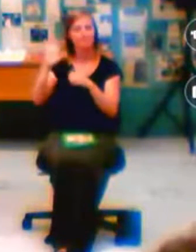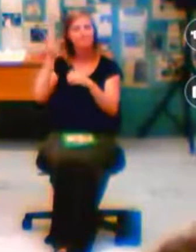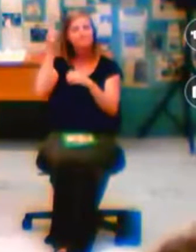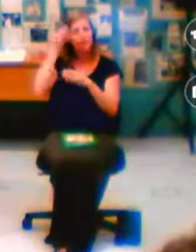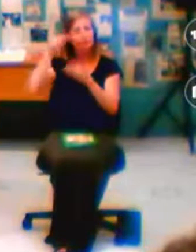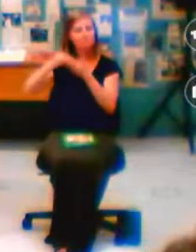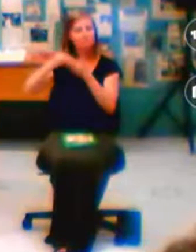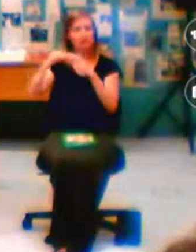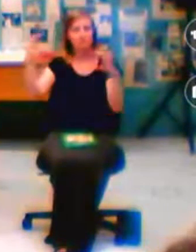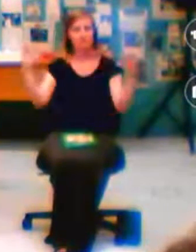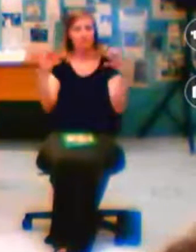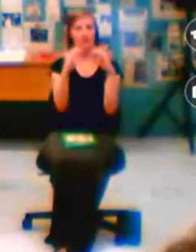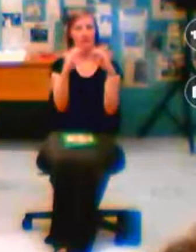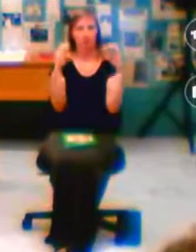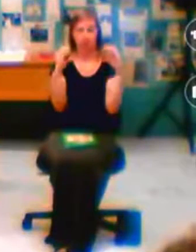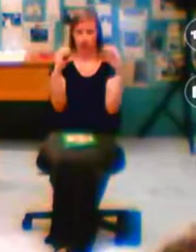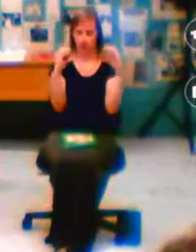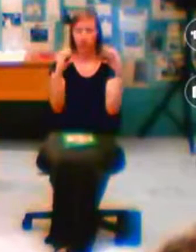How do we